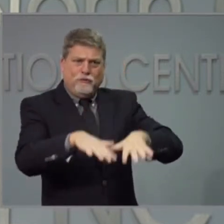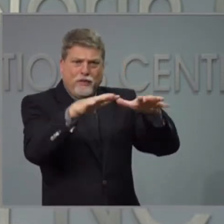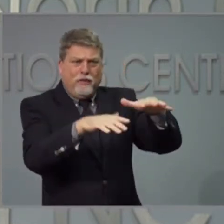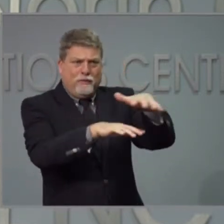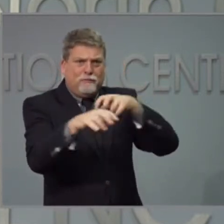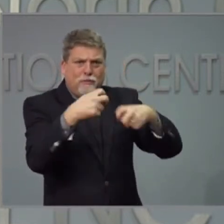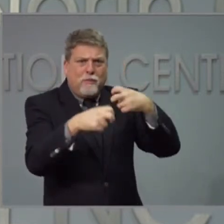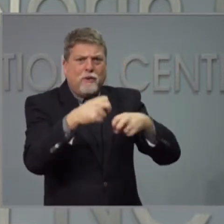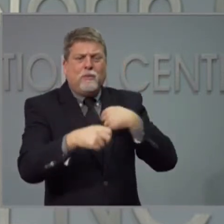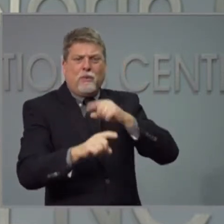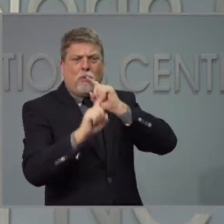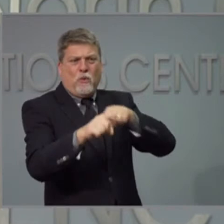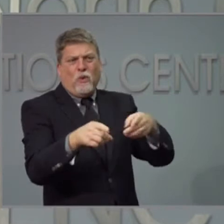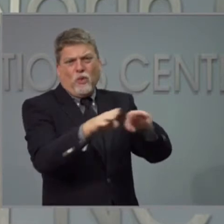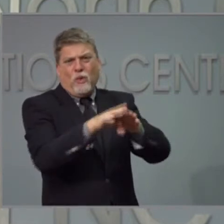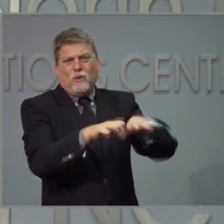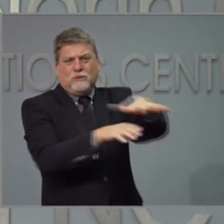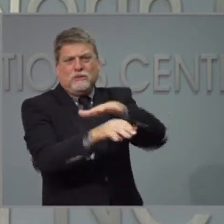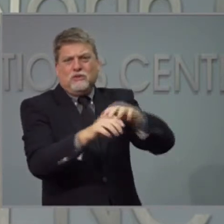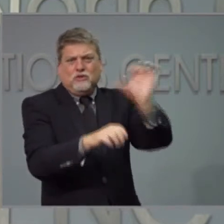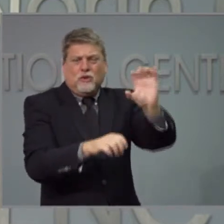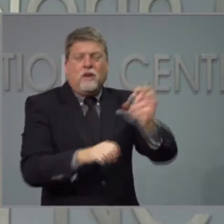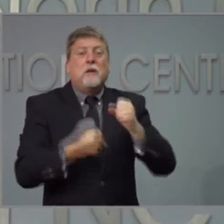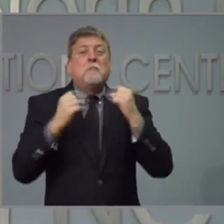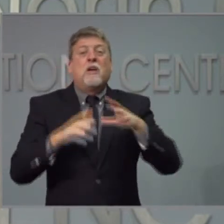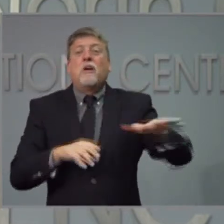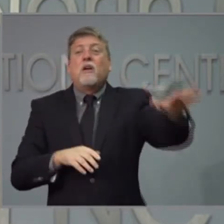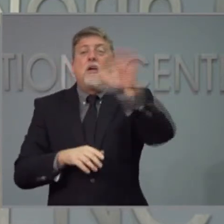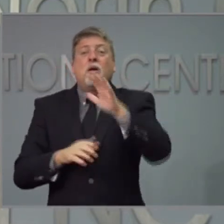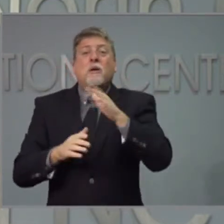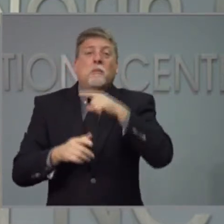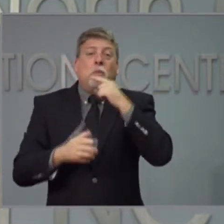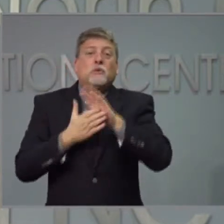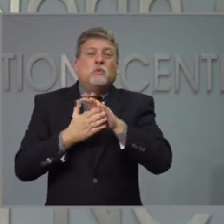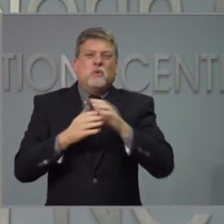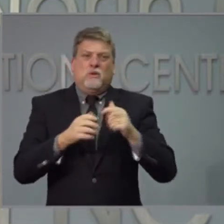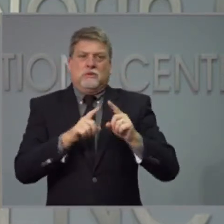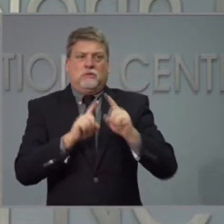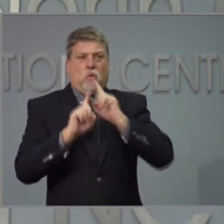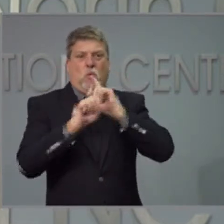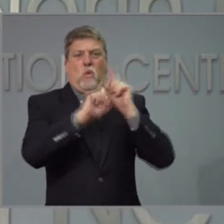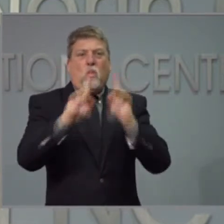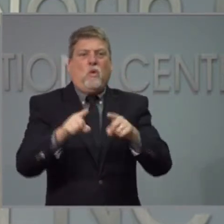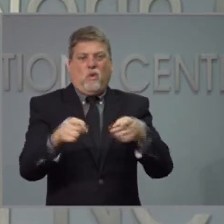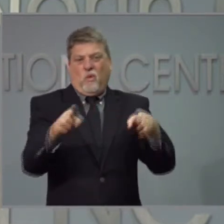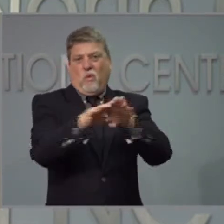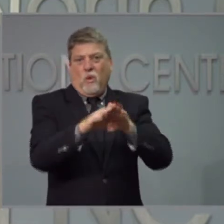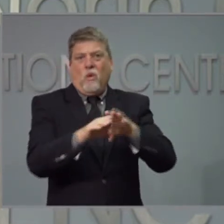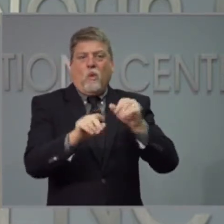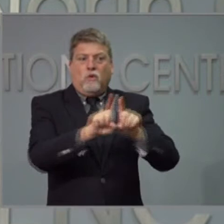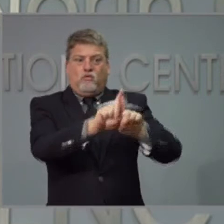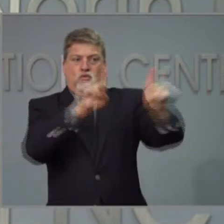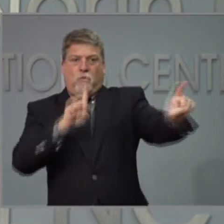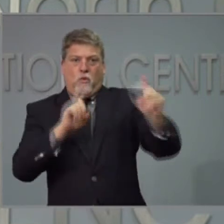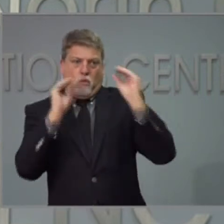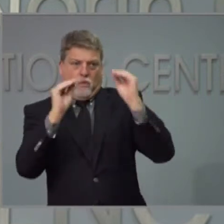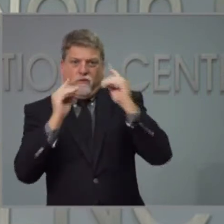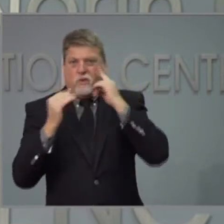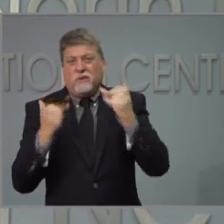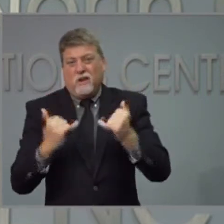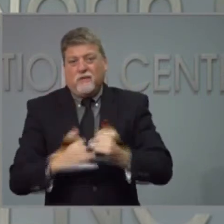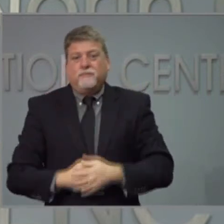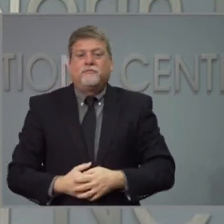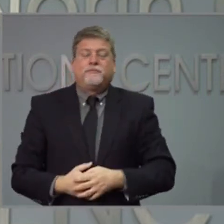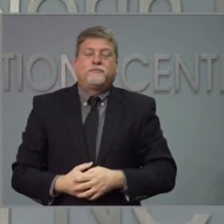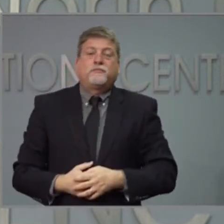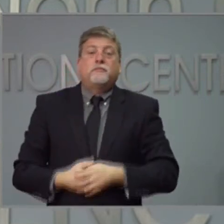conducting only remote learning today. While Ada will pass well offshore of our coast tomorrow, coastal areas can